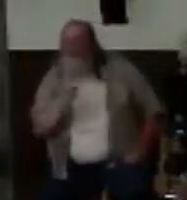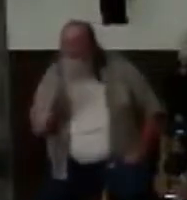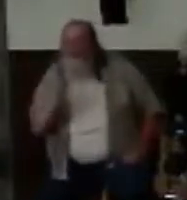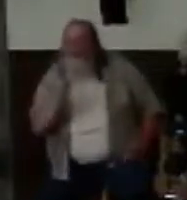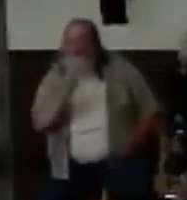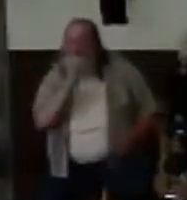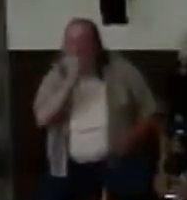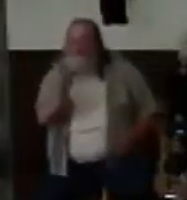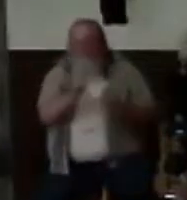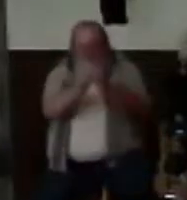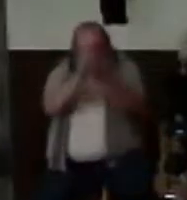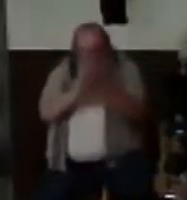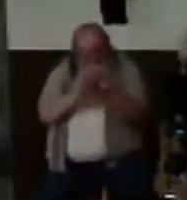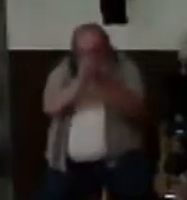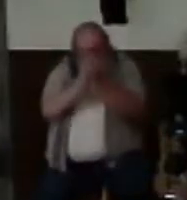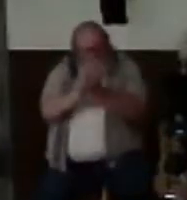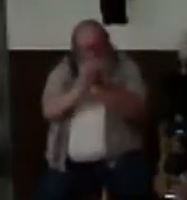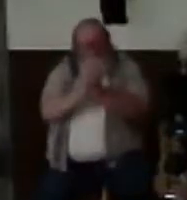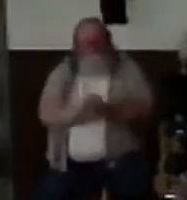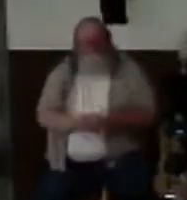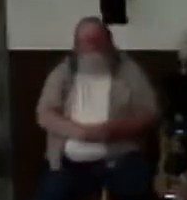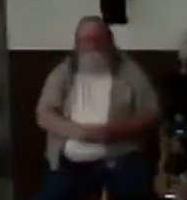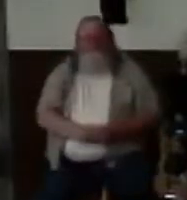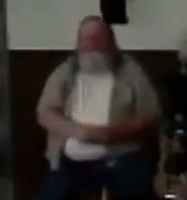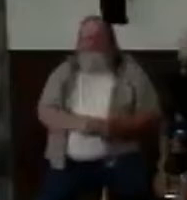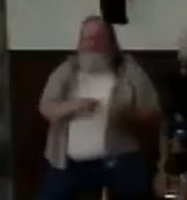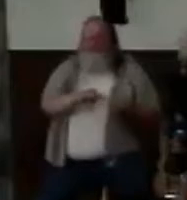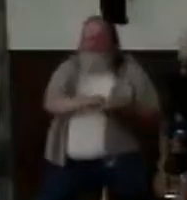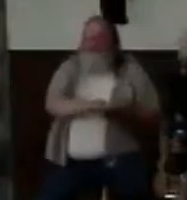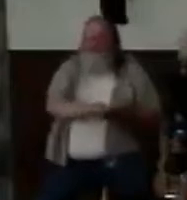Hallelujah. That will be the day.